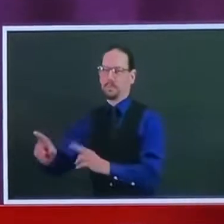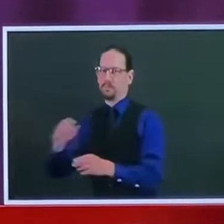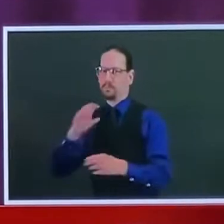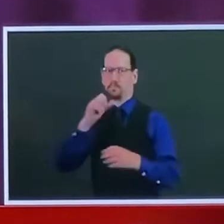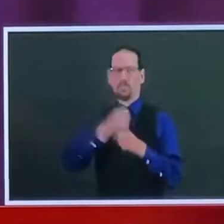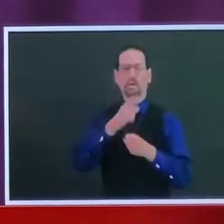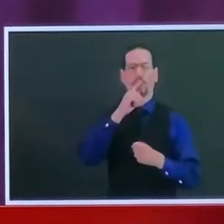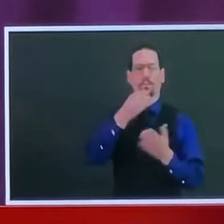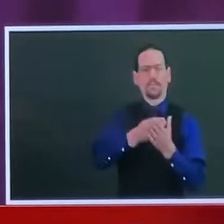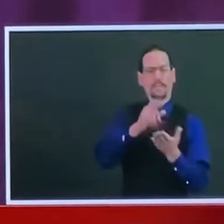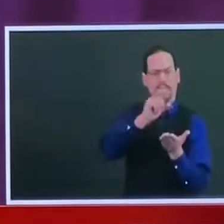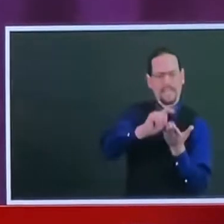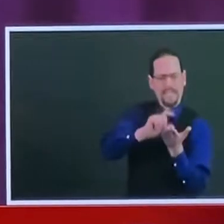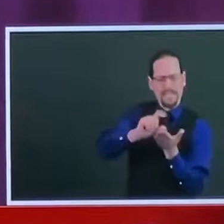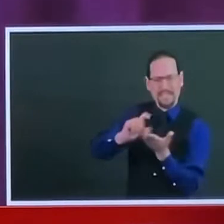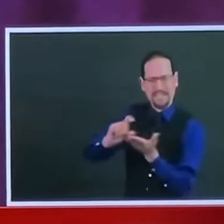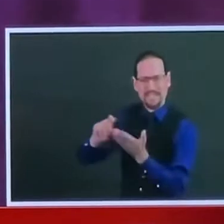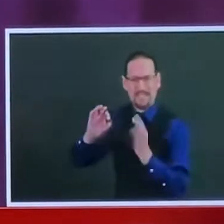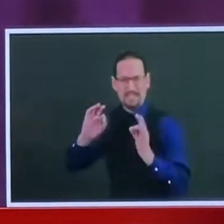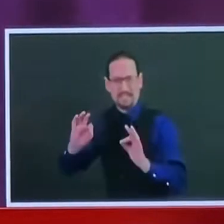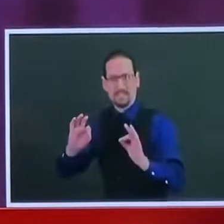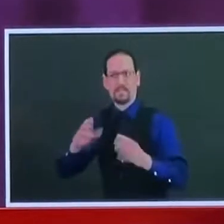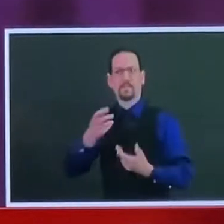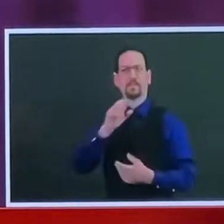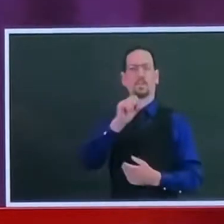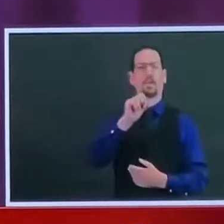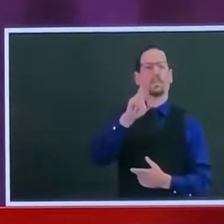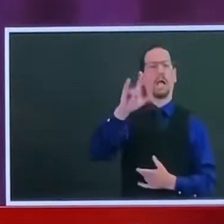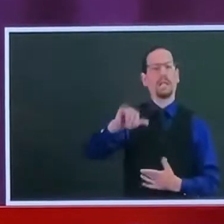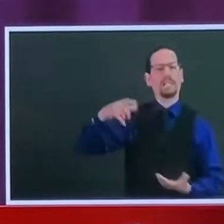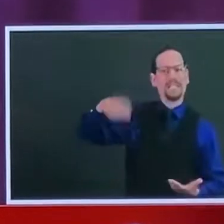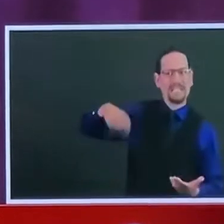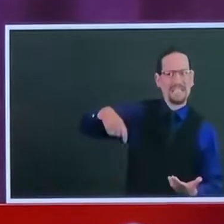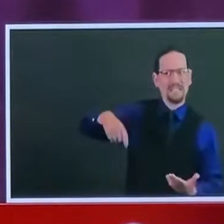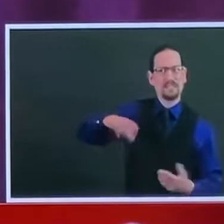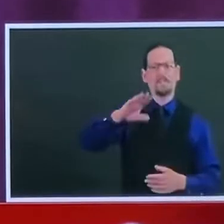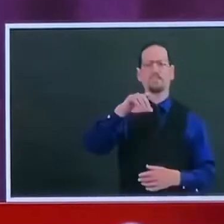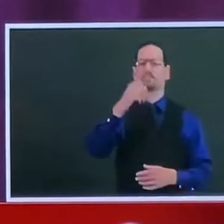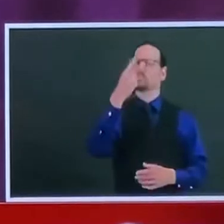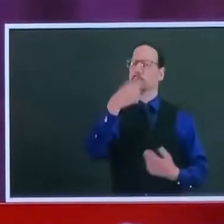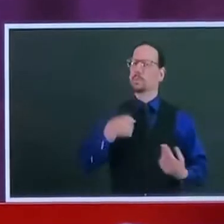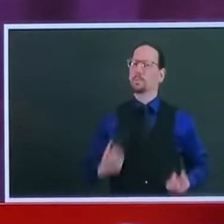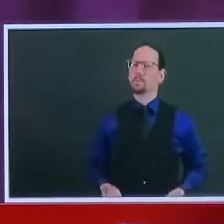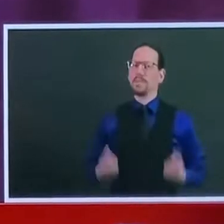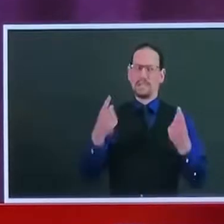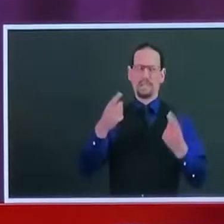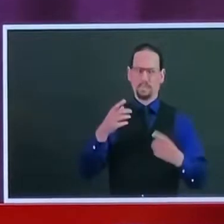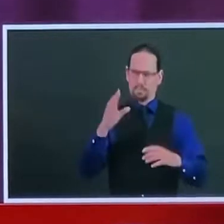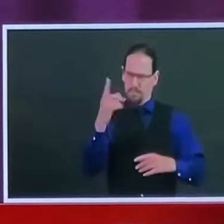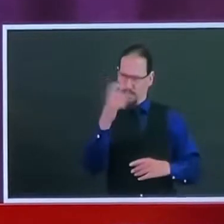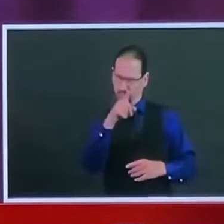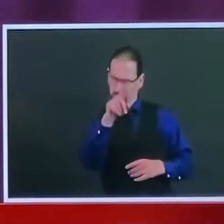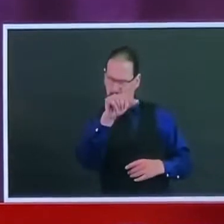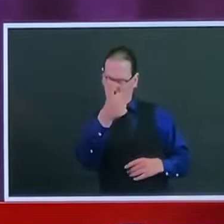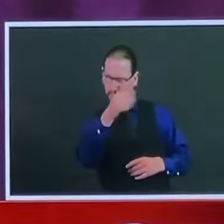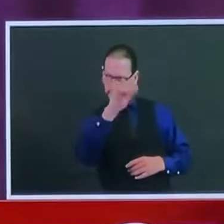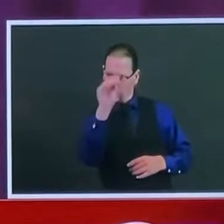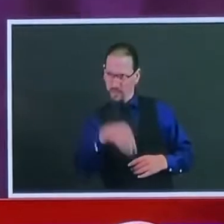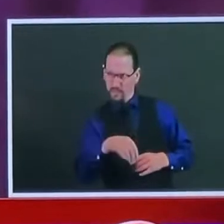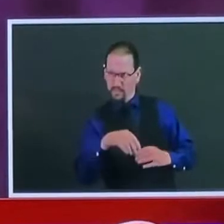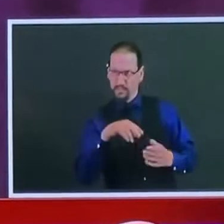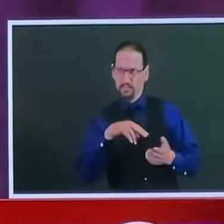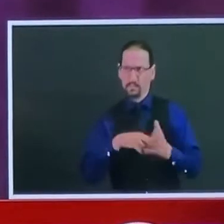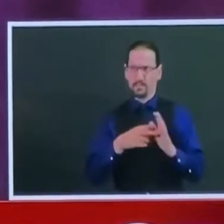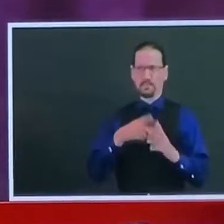May, next June 1st. Right now, you spend approximately 10%, and you're looking 150 million out of the 1.25, maybe a little